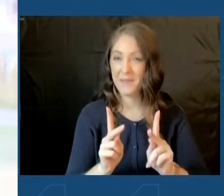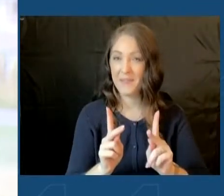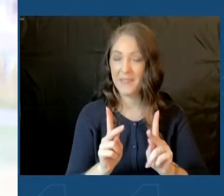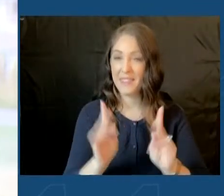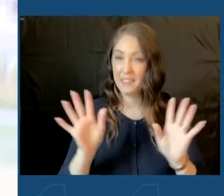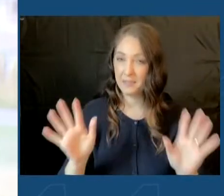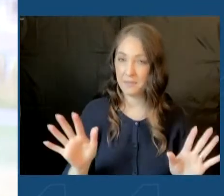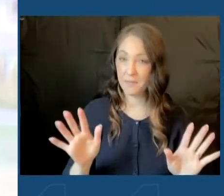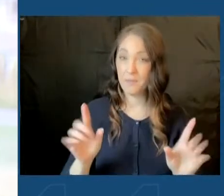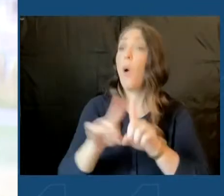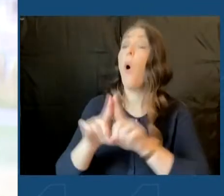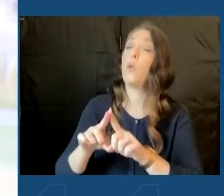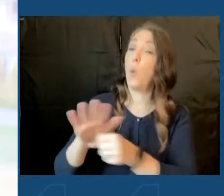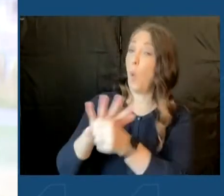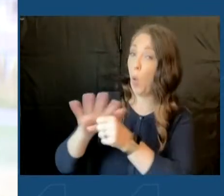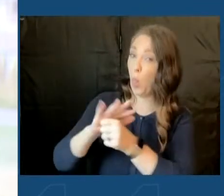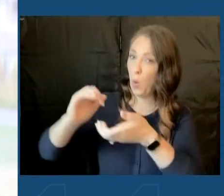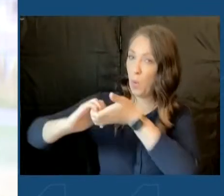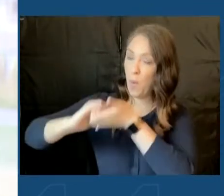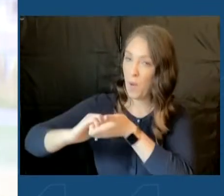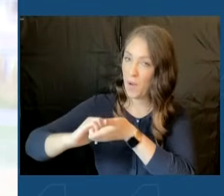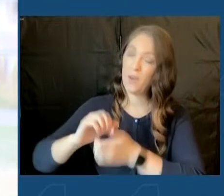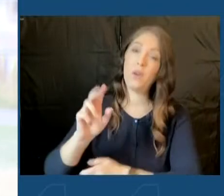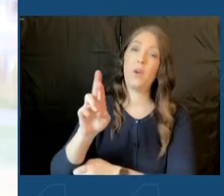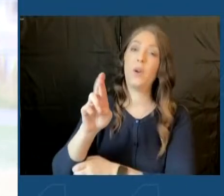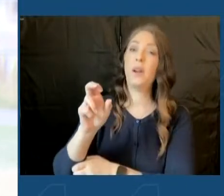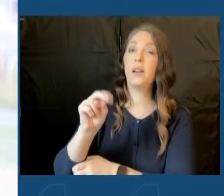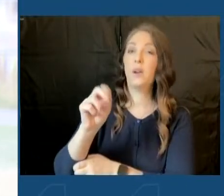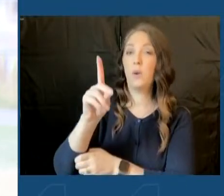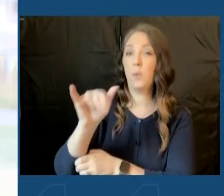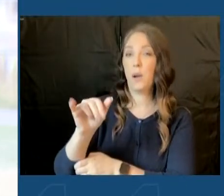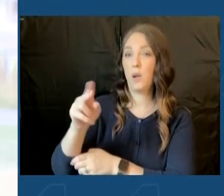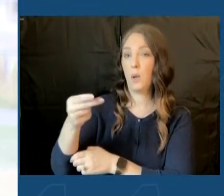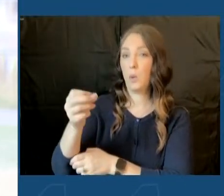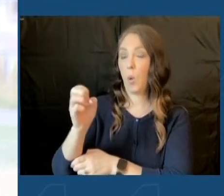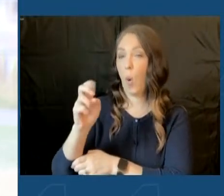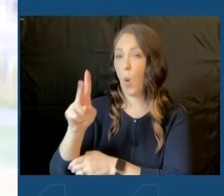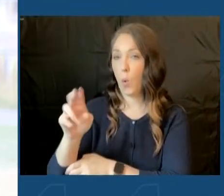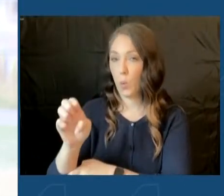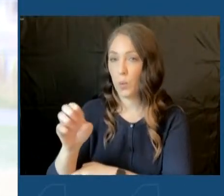and also my local partners, Randy Hoke and other local government officials are here.